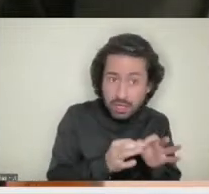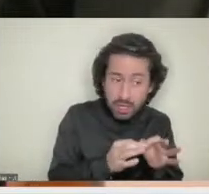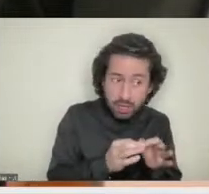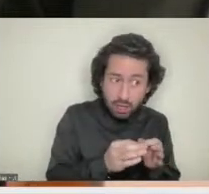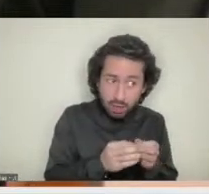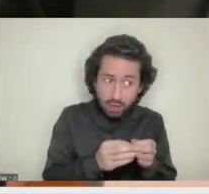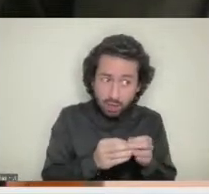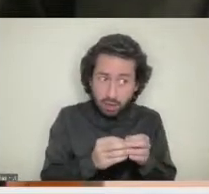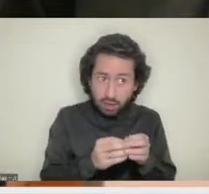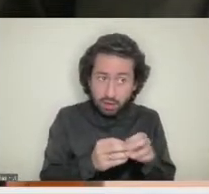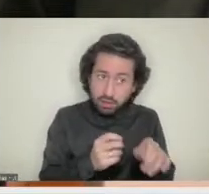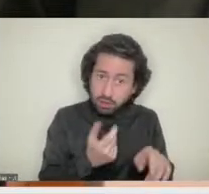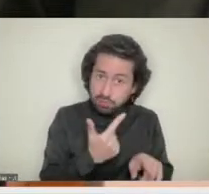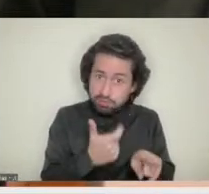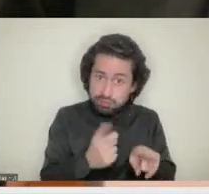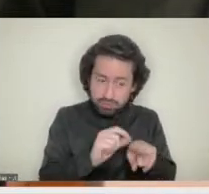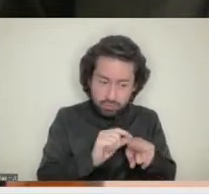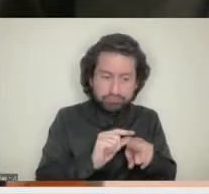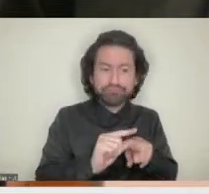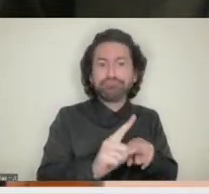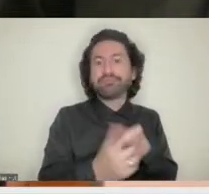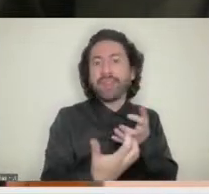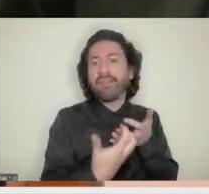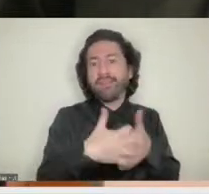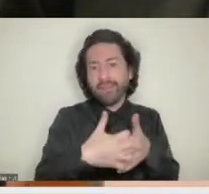can be